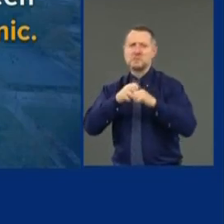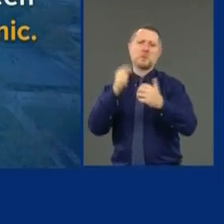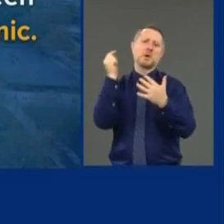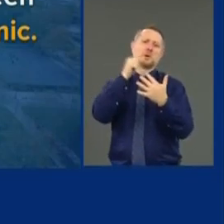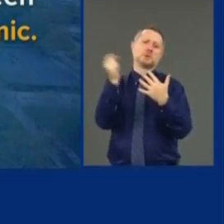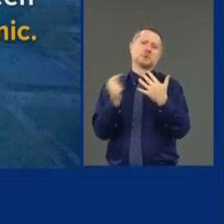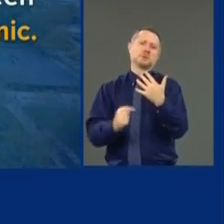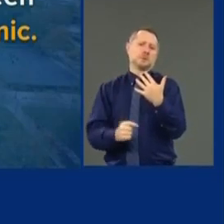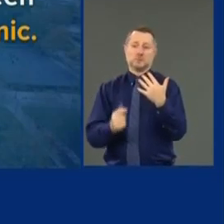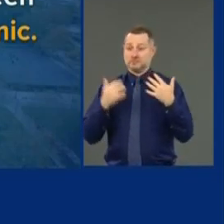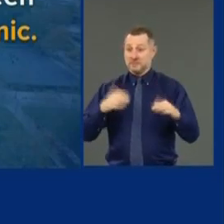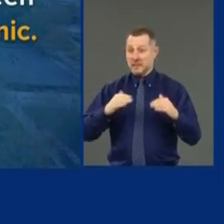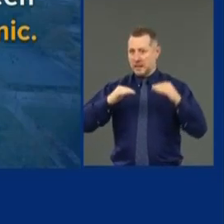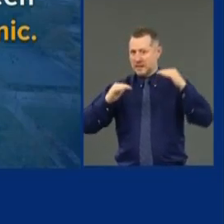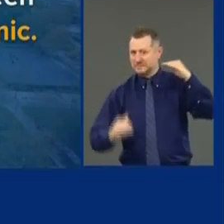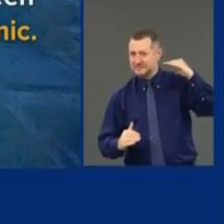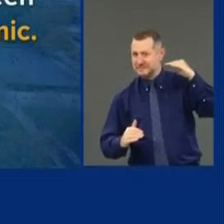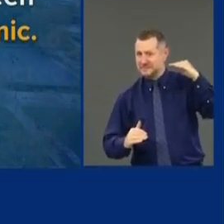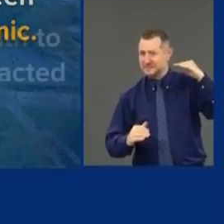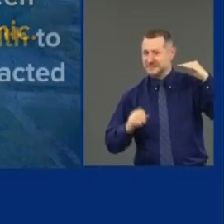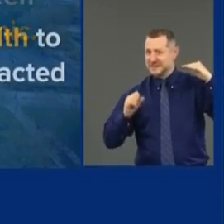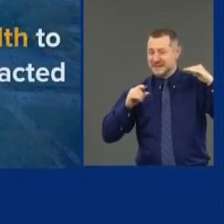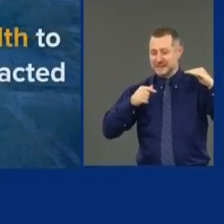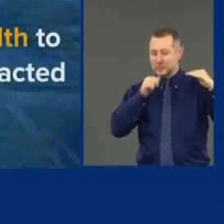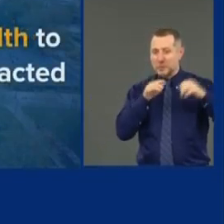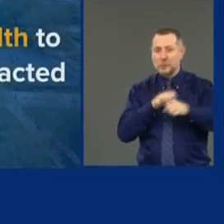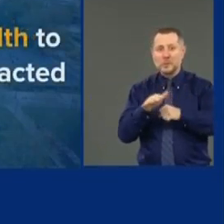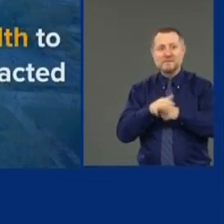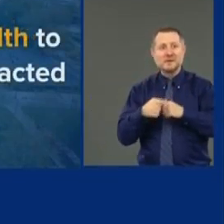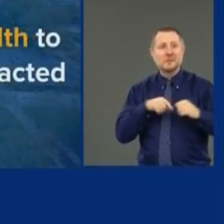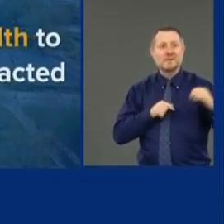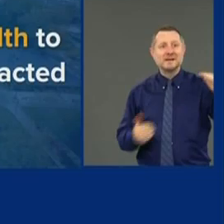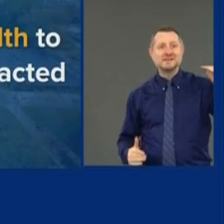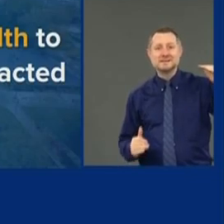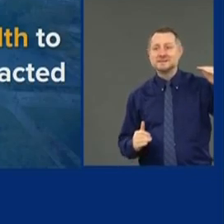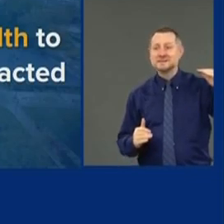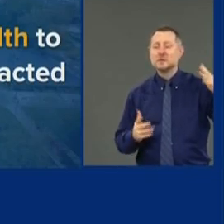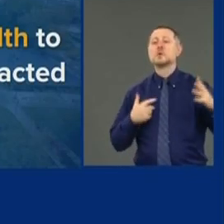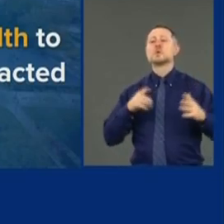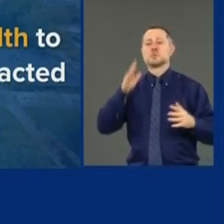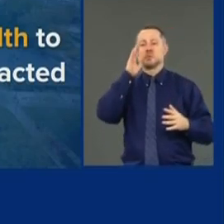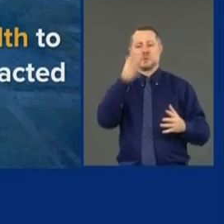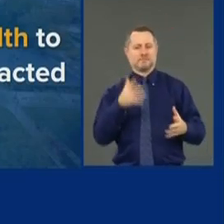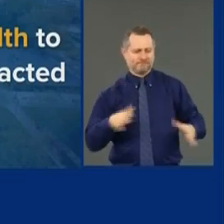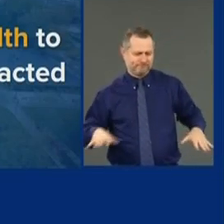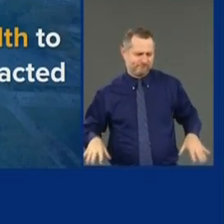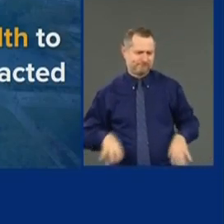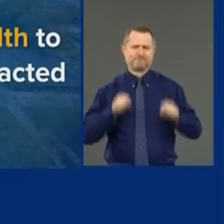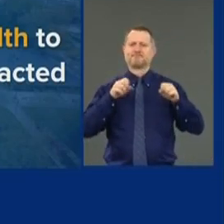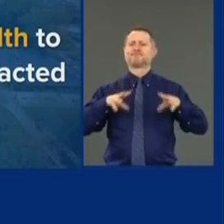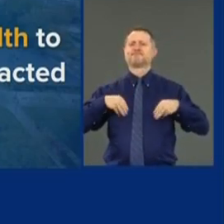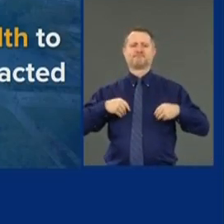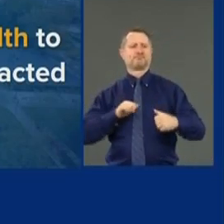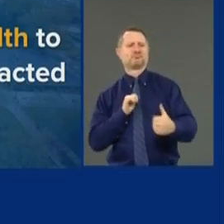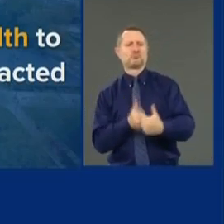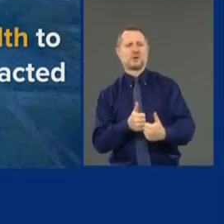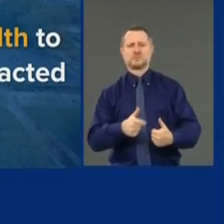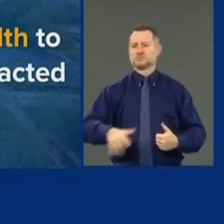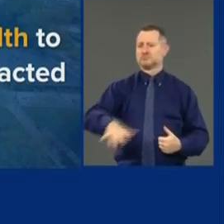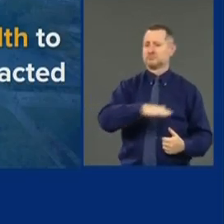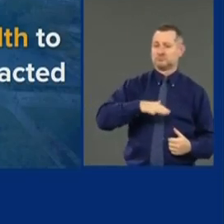take on the challenge of the most impacted communities in terms of COVID. We're working with